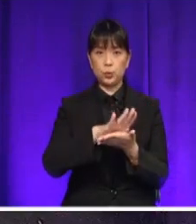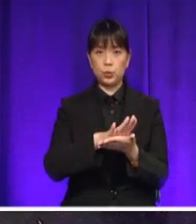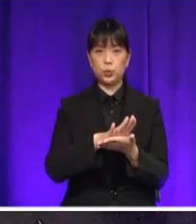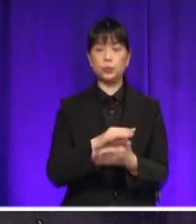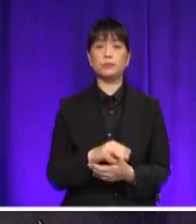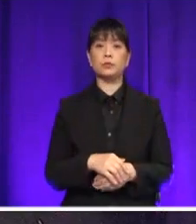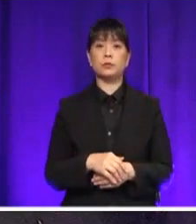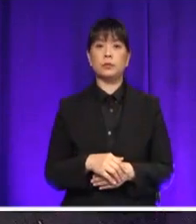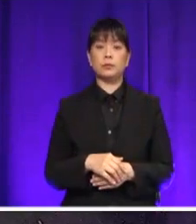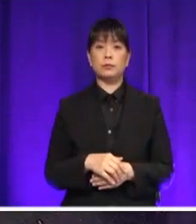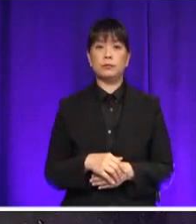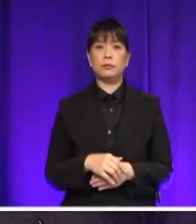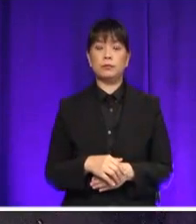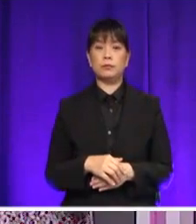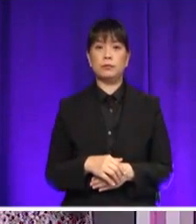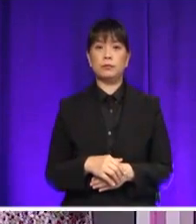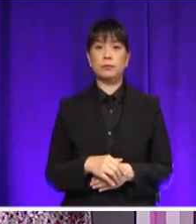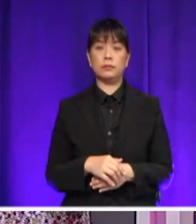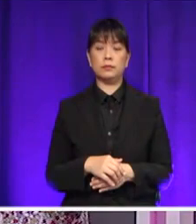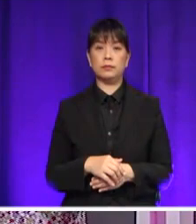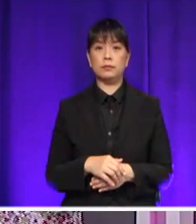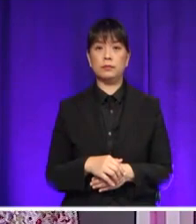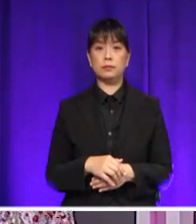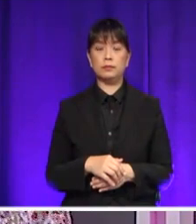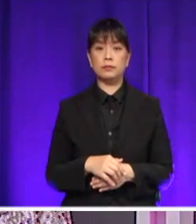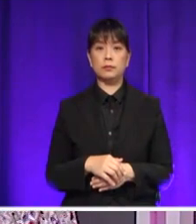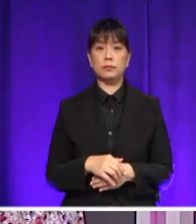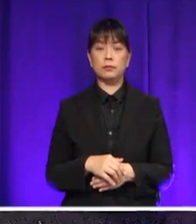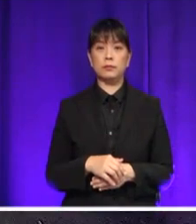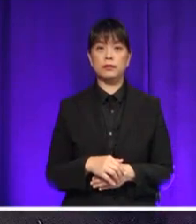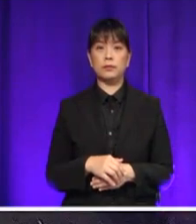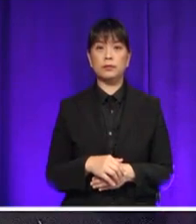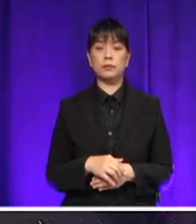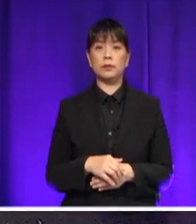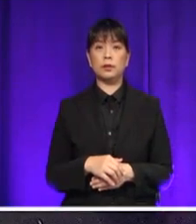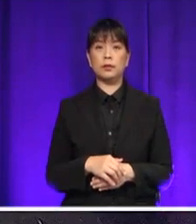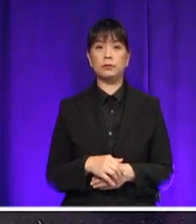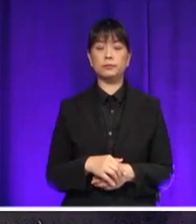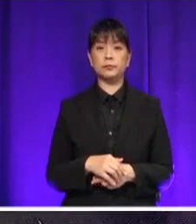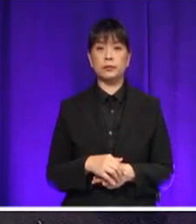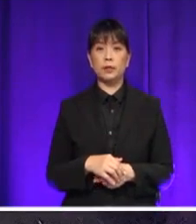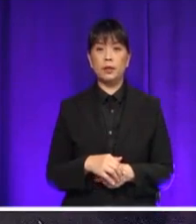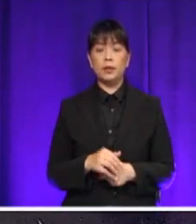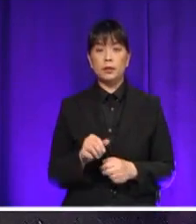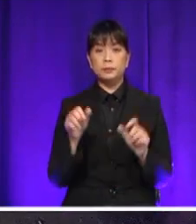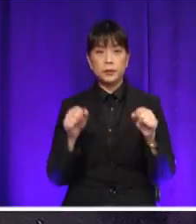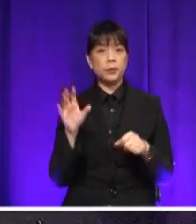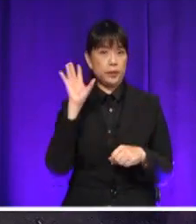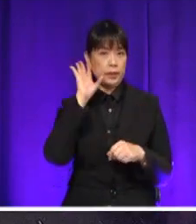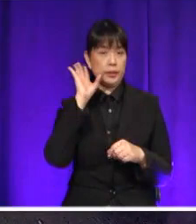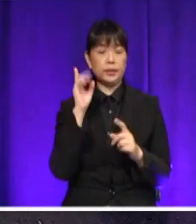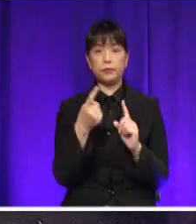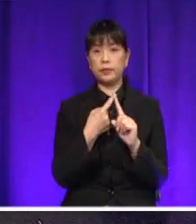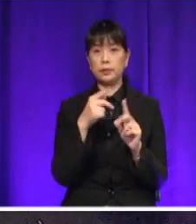Ooh. Okay? So can we hear from the pupils what they have in mind, what they